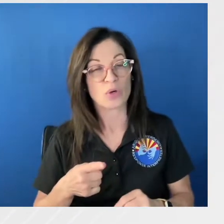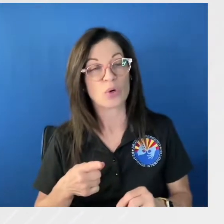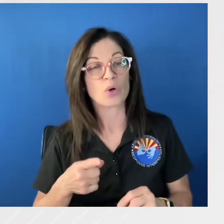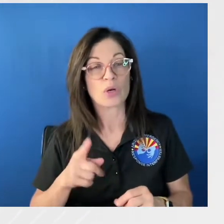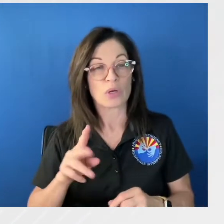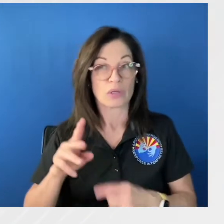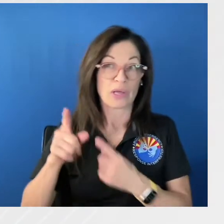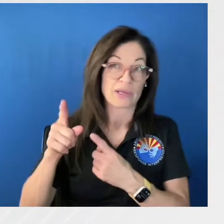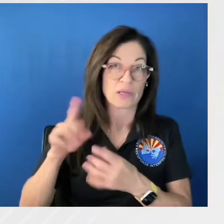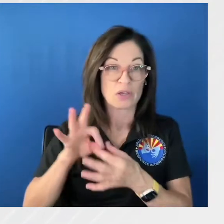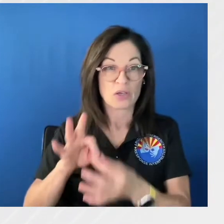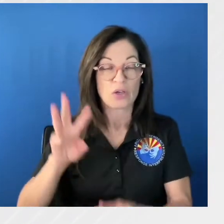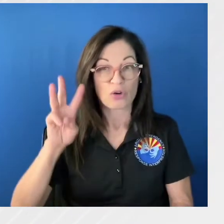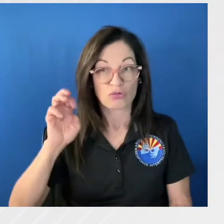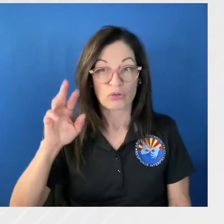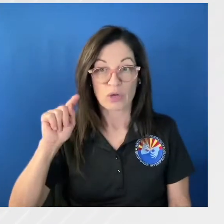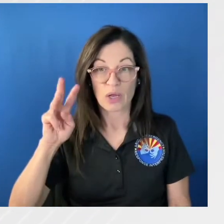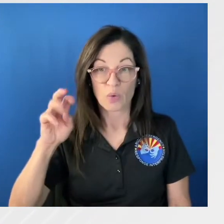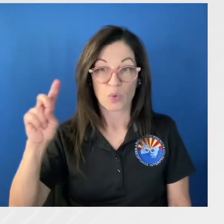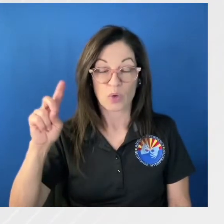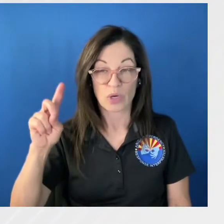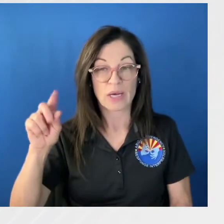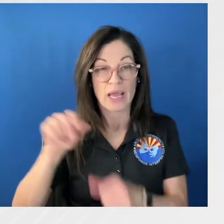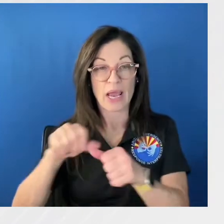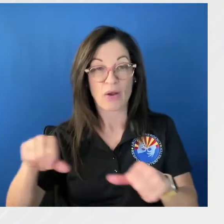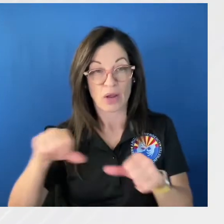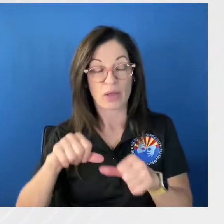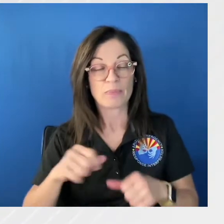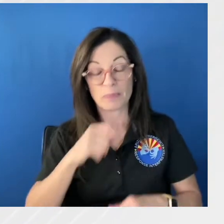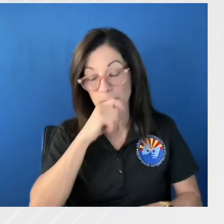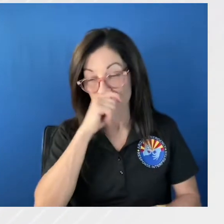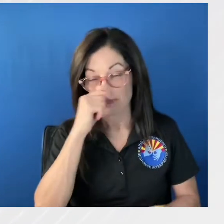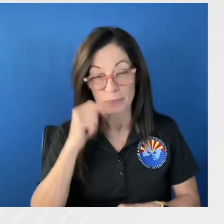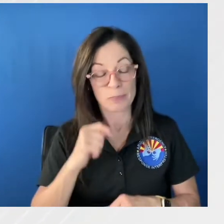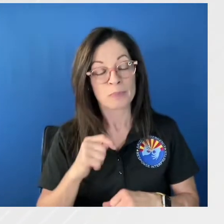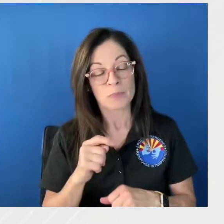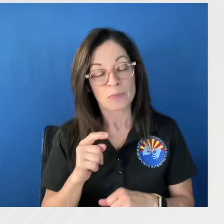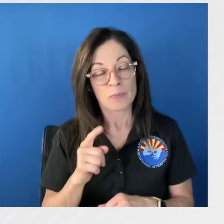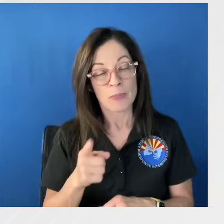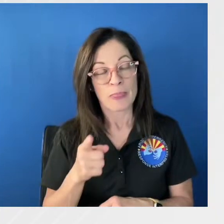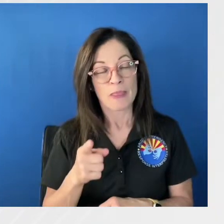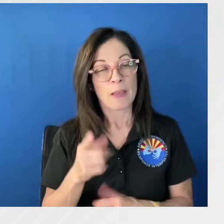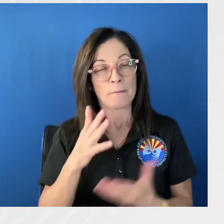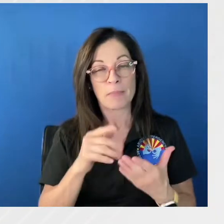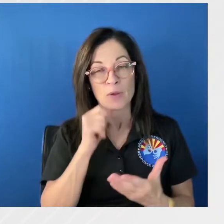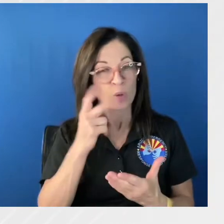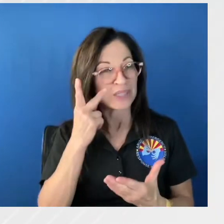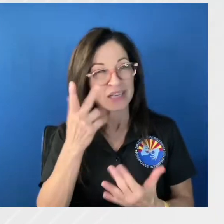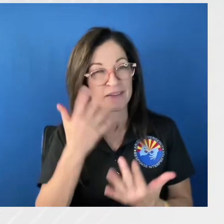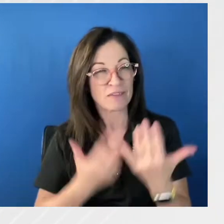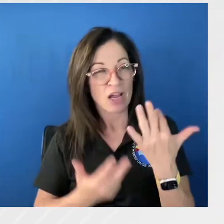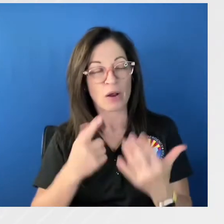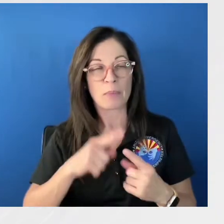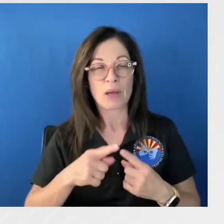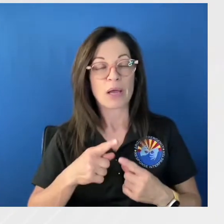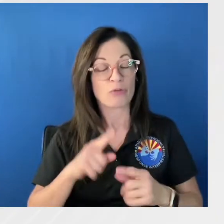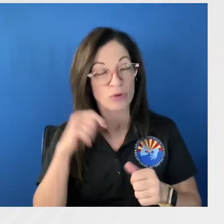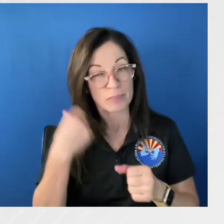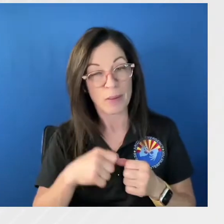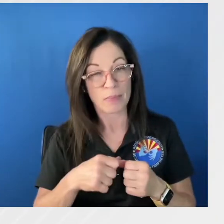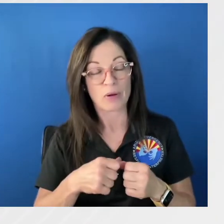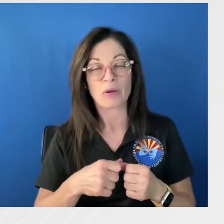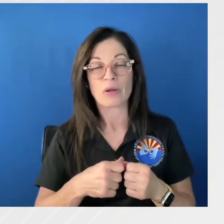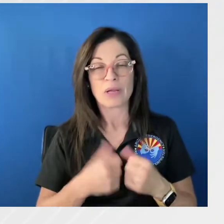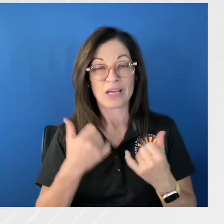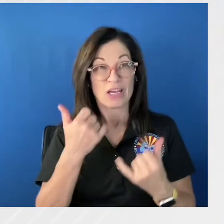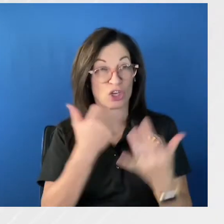area, and some of our fire partners just shared this with me, when you talk about you may not see fire, some of these things, remember, trees are weak now that they've